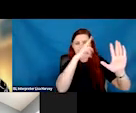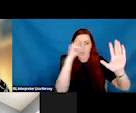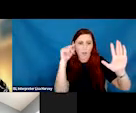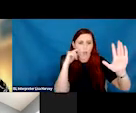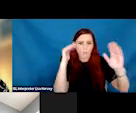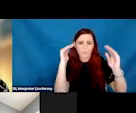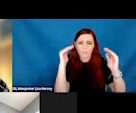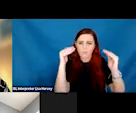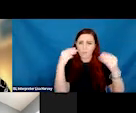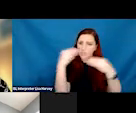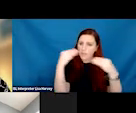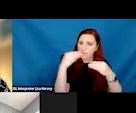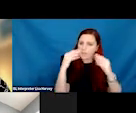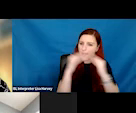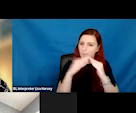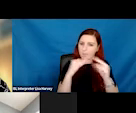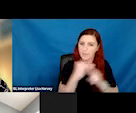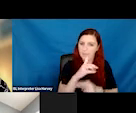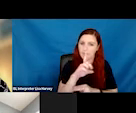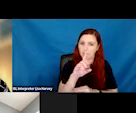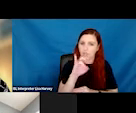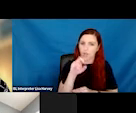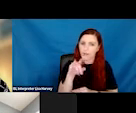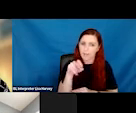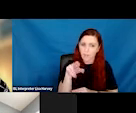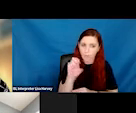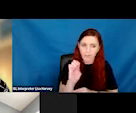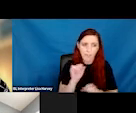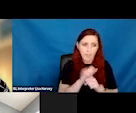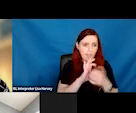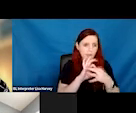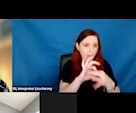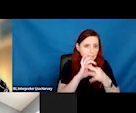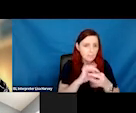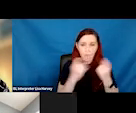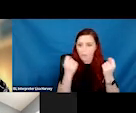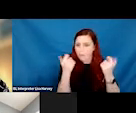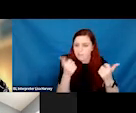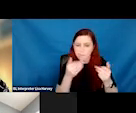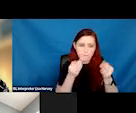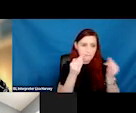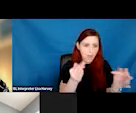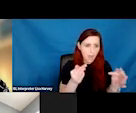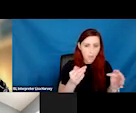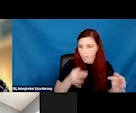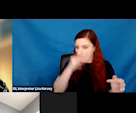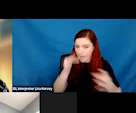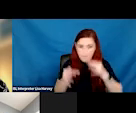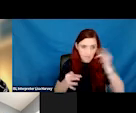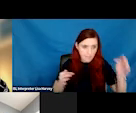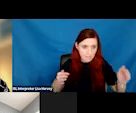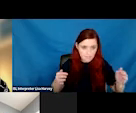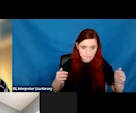in Dunleary-Rathdown. Very connectable, very easy to follow. The planting indicates the